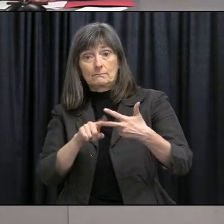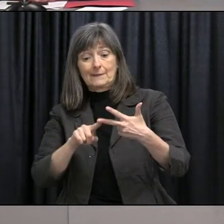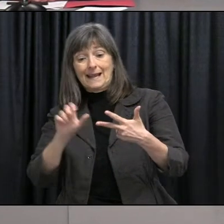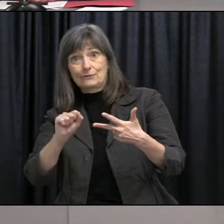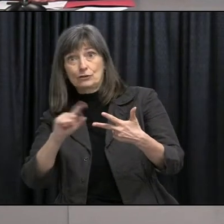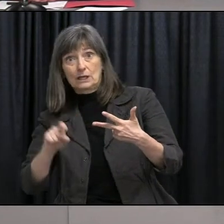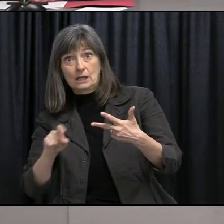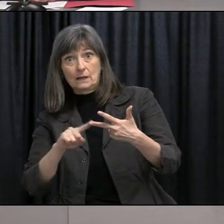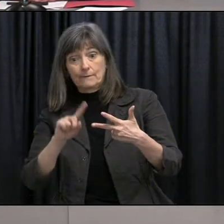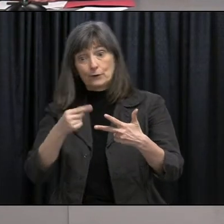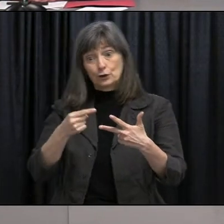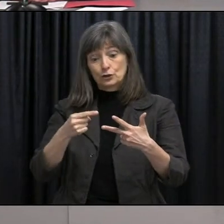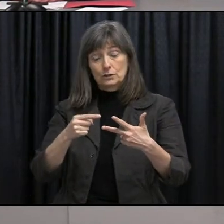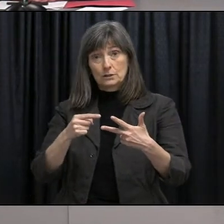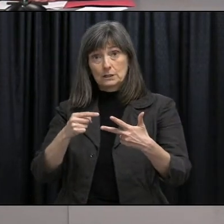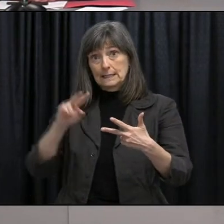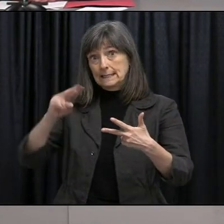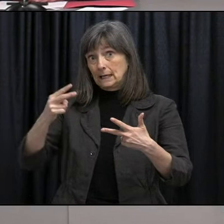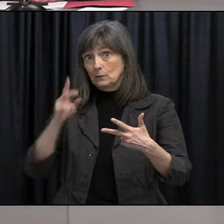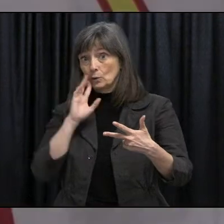AstraZeneca?